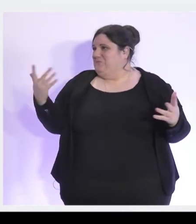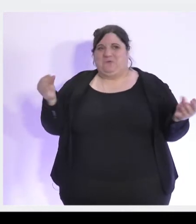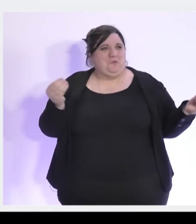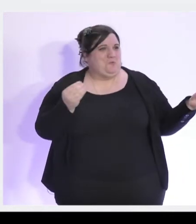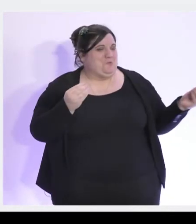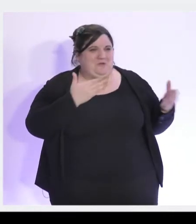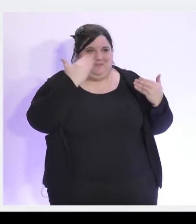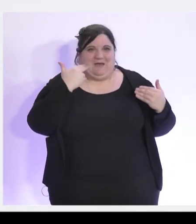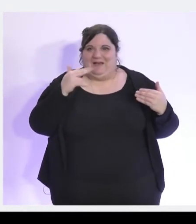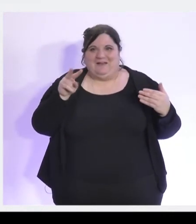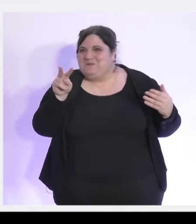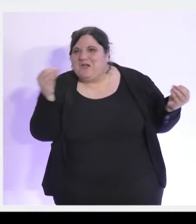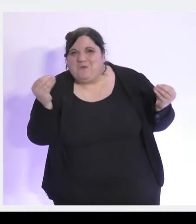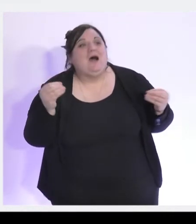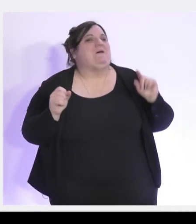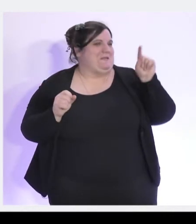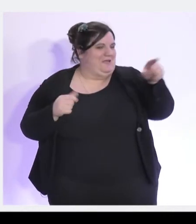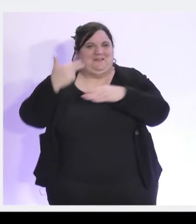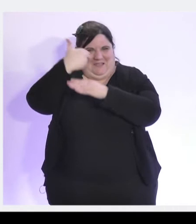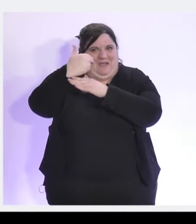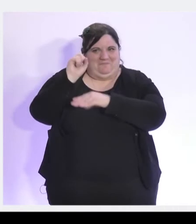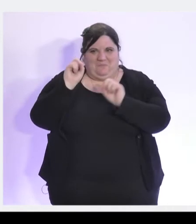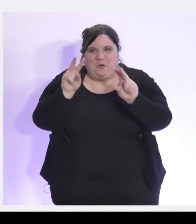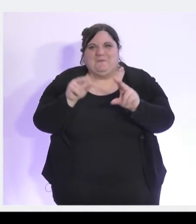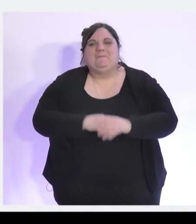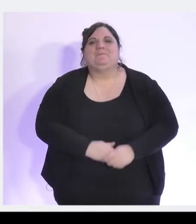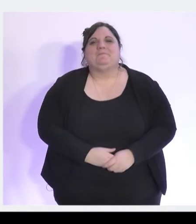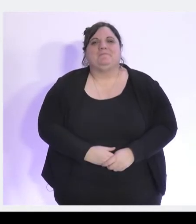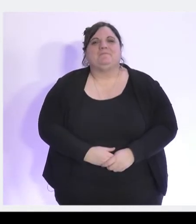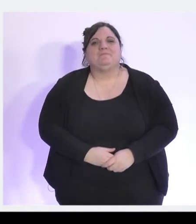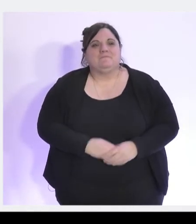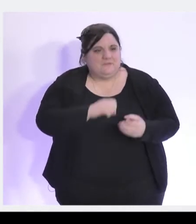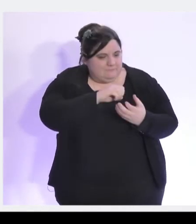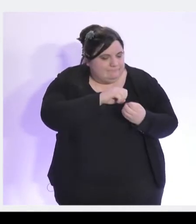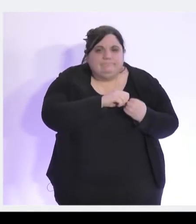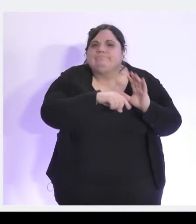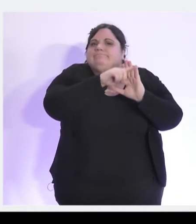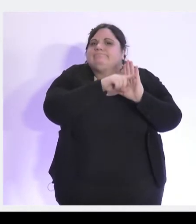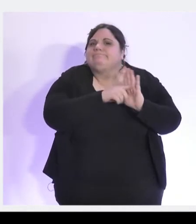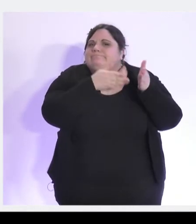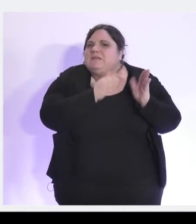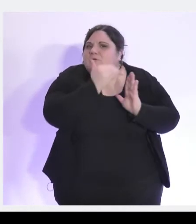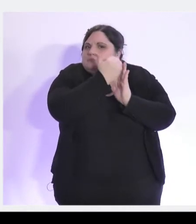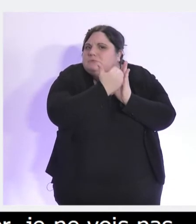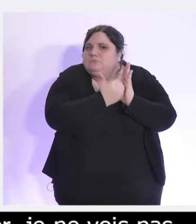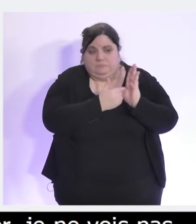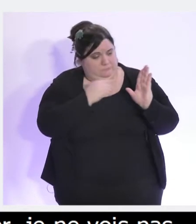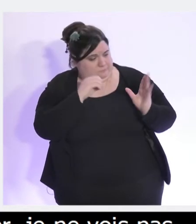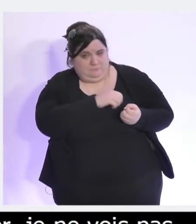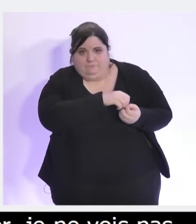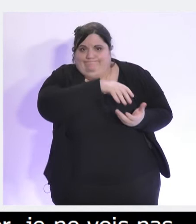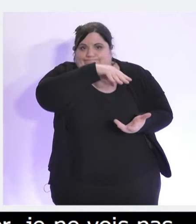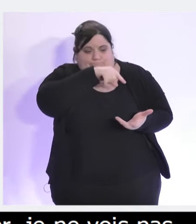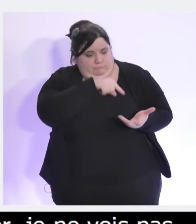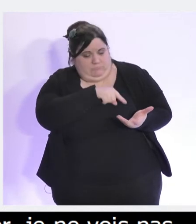Okay, will consist of a series of practical measures to improve labor market